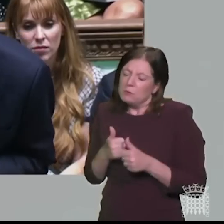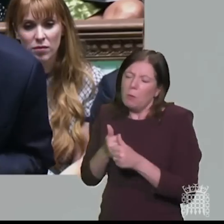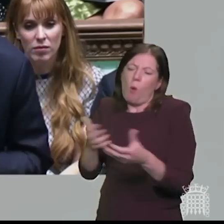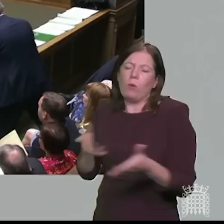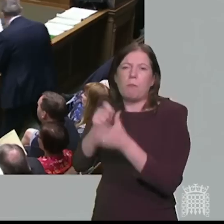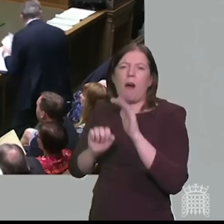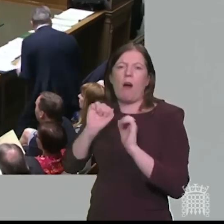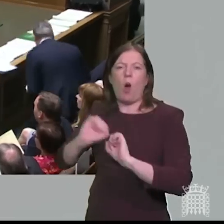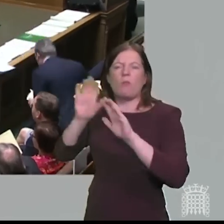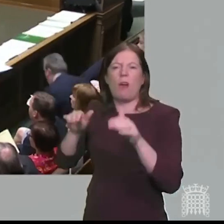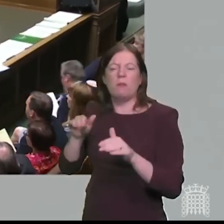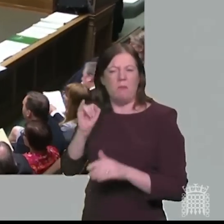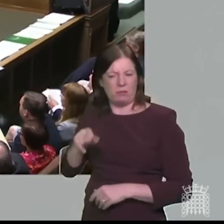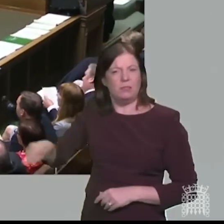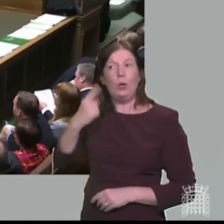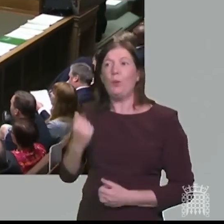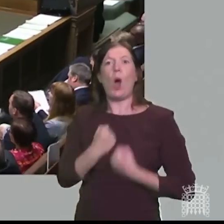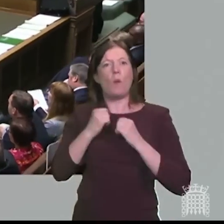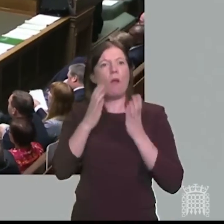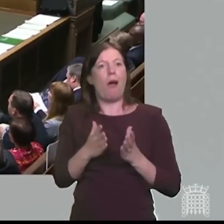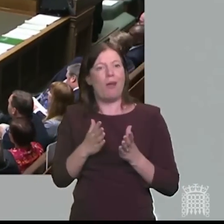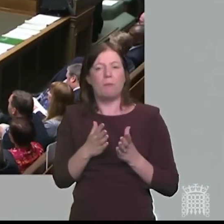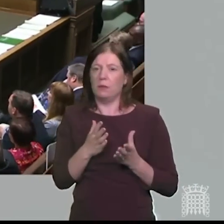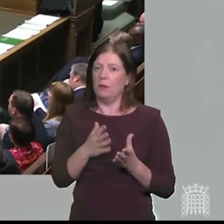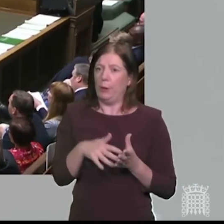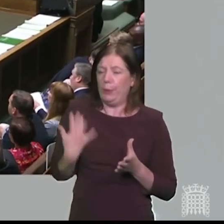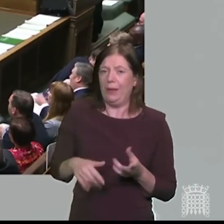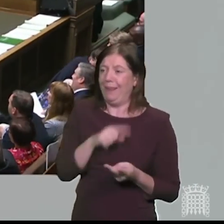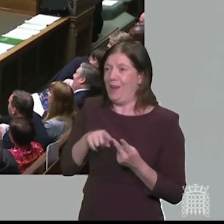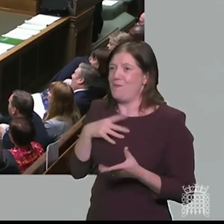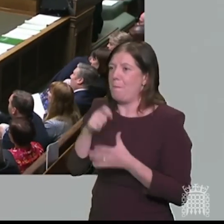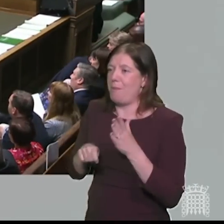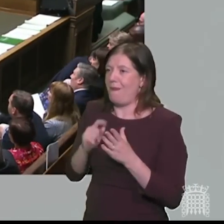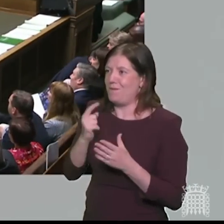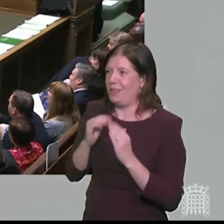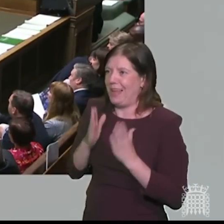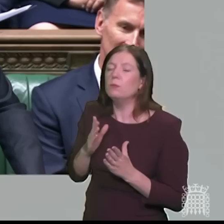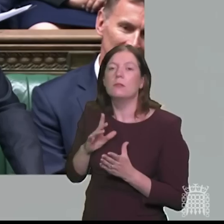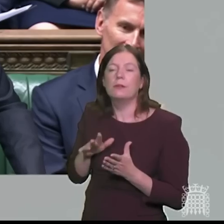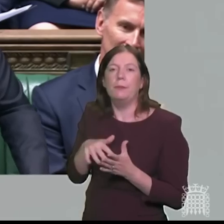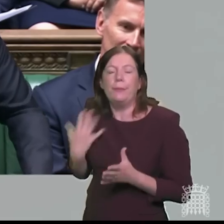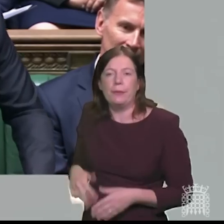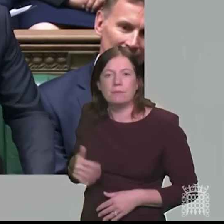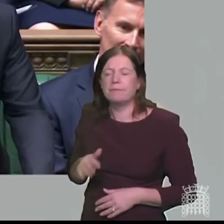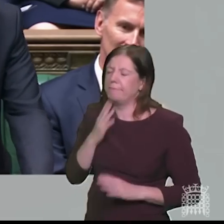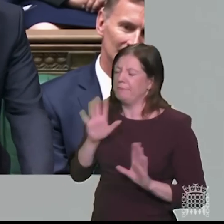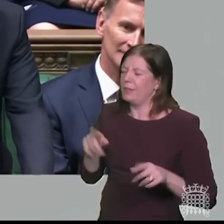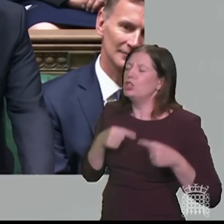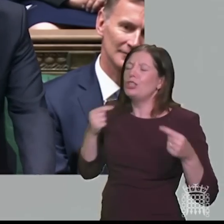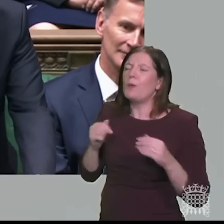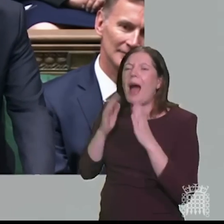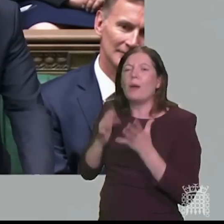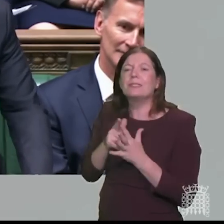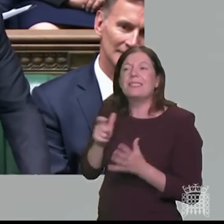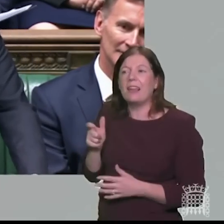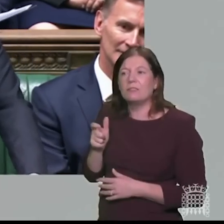ownership? Prime Minister. Mr. Speaker, I don't think he's noticed that his shadow housing secretary